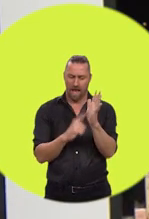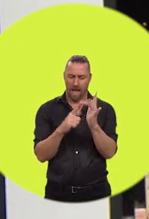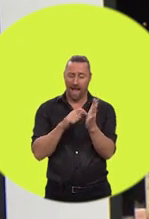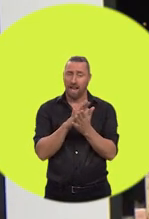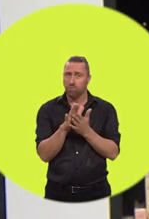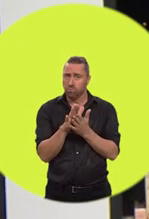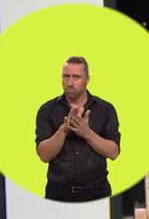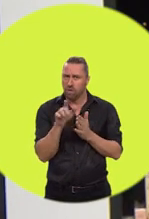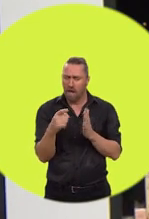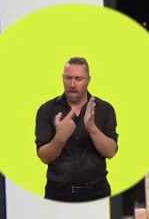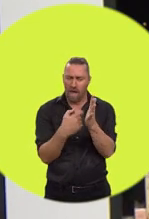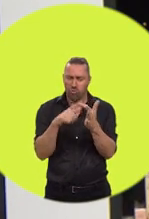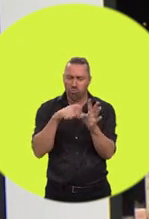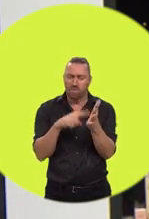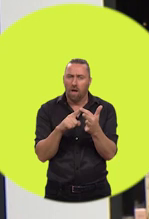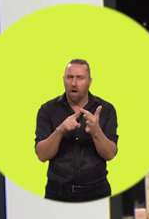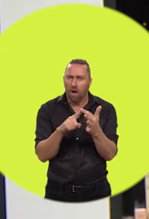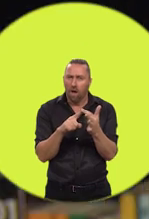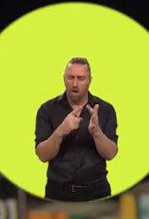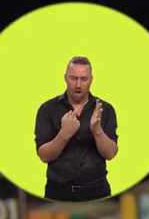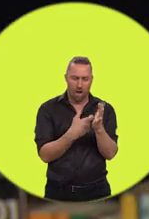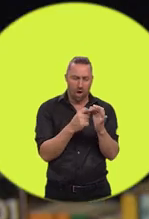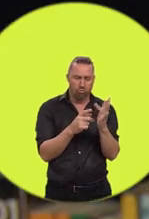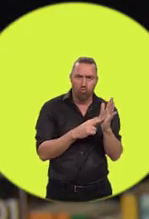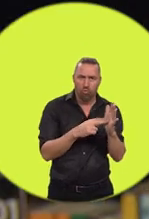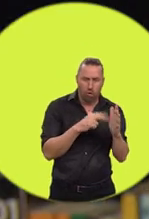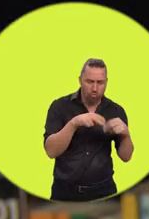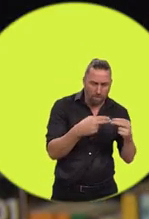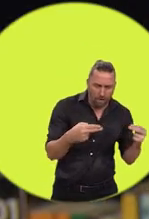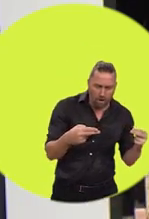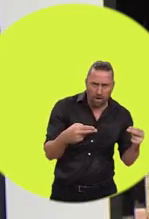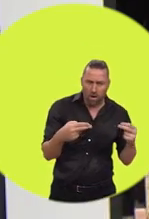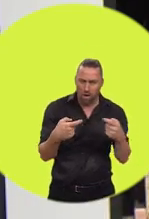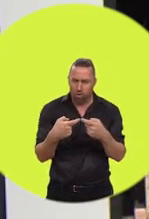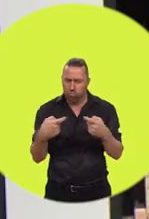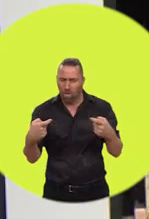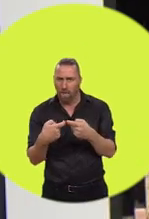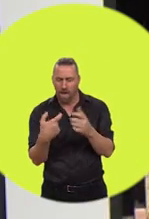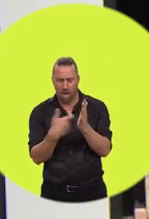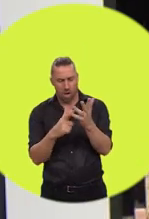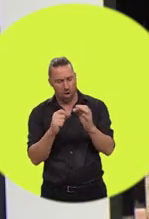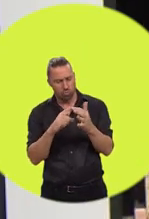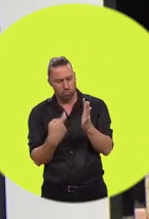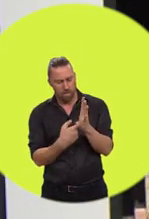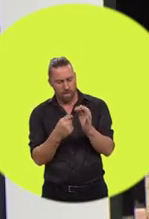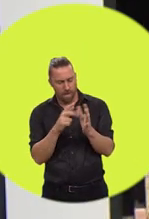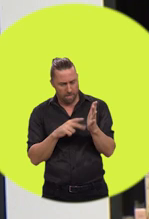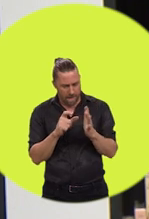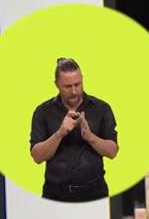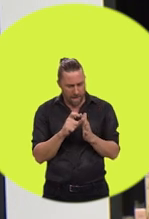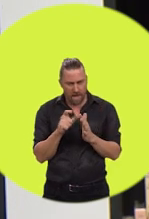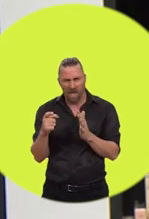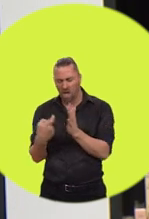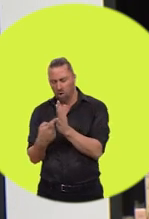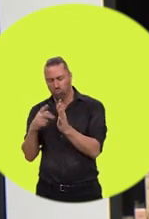Glitch recycled ribbons, rubber bands, and random rubbish. Did you hear the